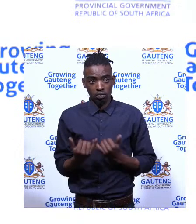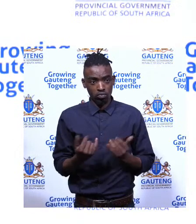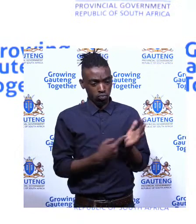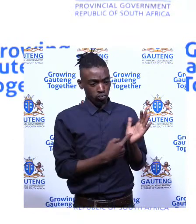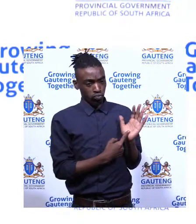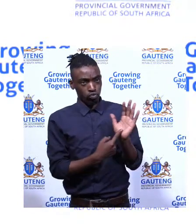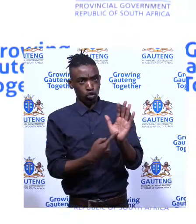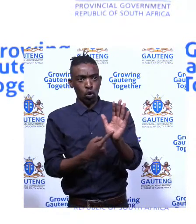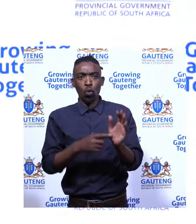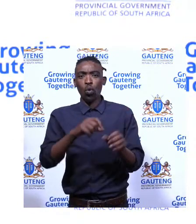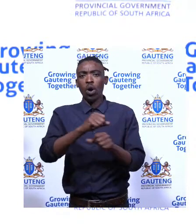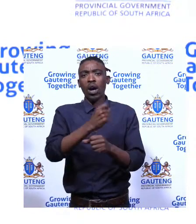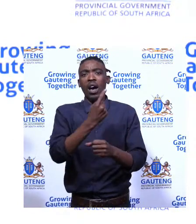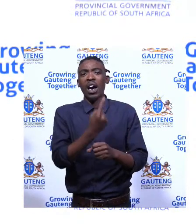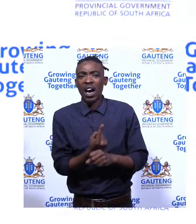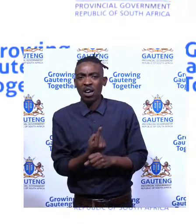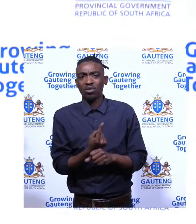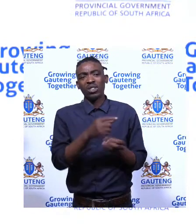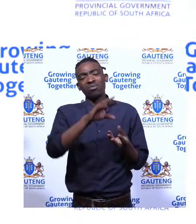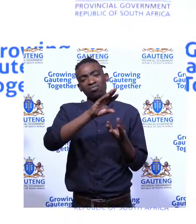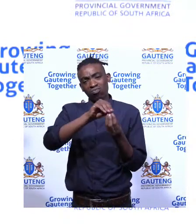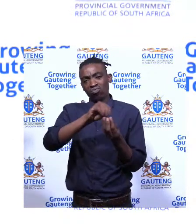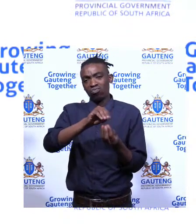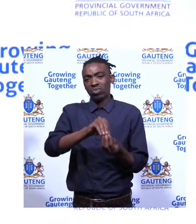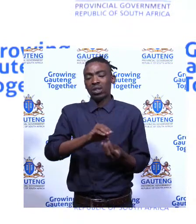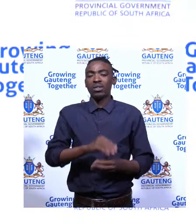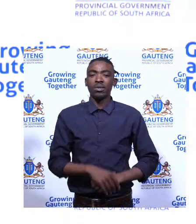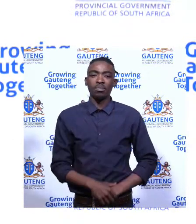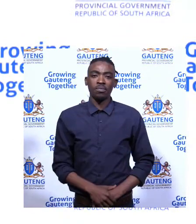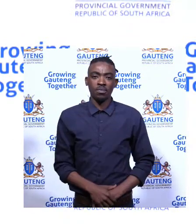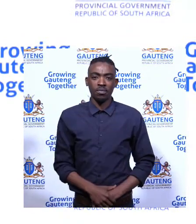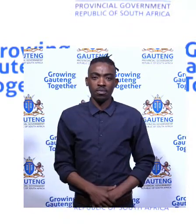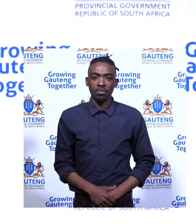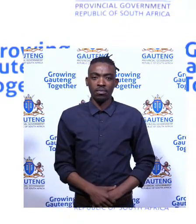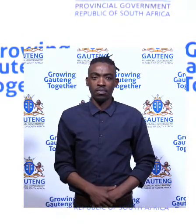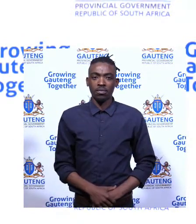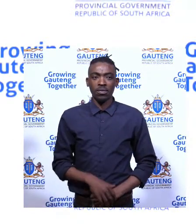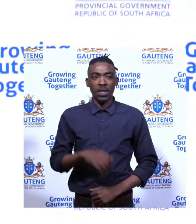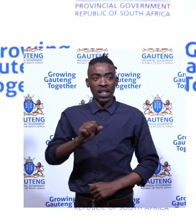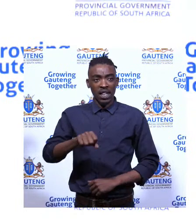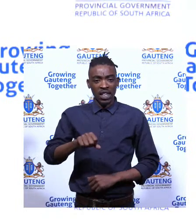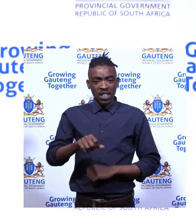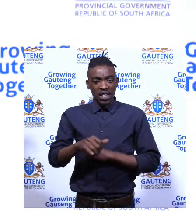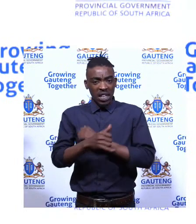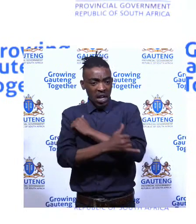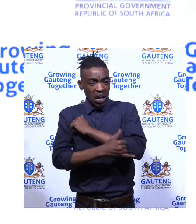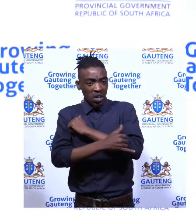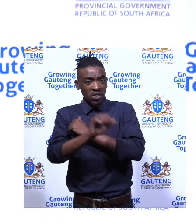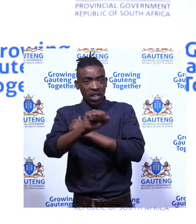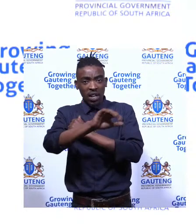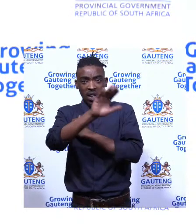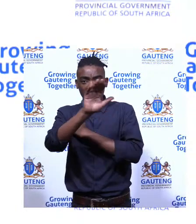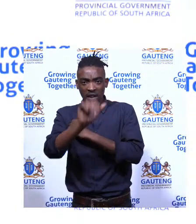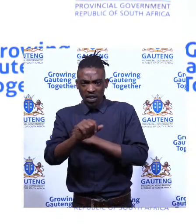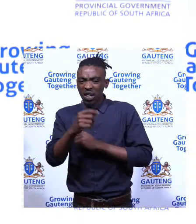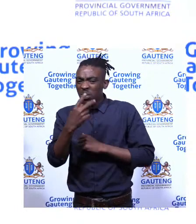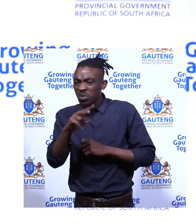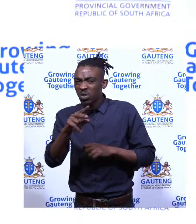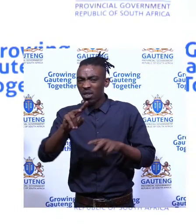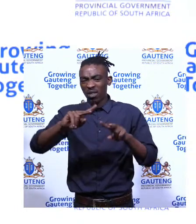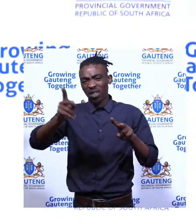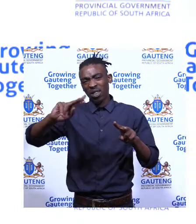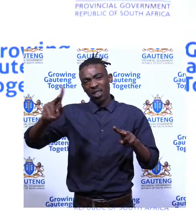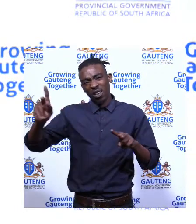presenting the Gauteng picture. And across this country, I'm sure you've seen the trajectory of the epidemic change is different in